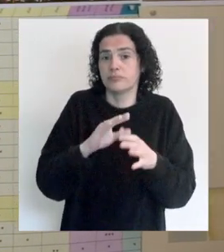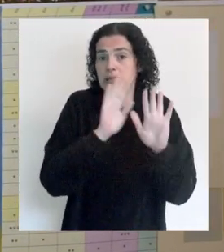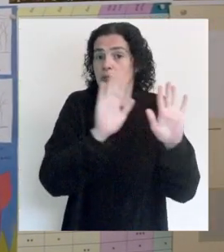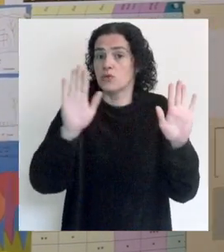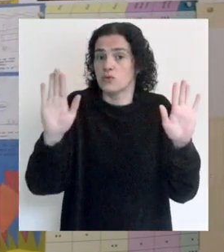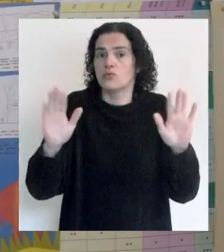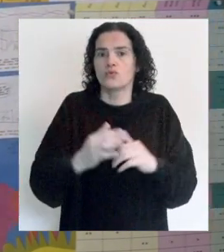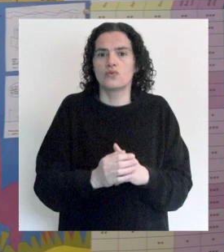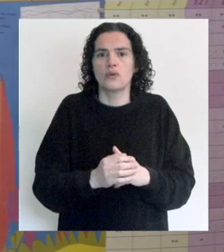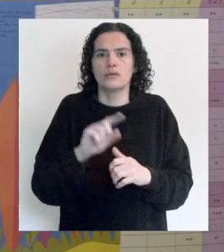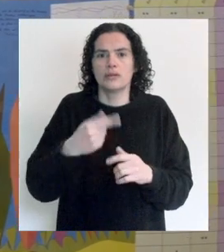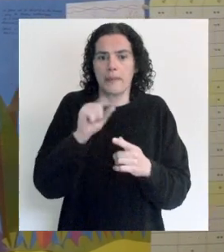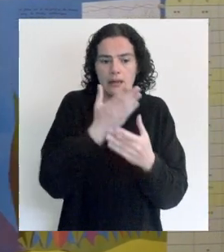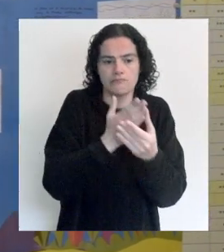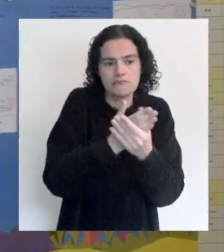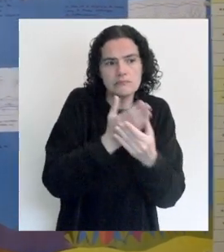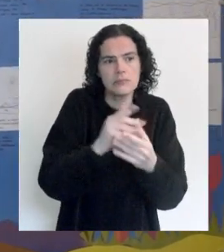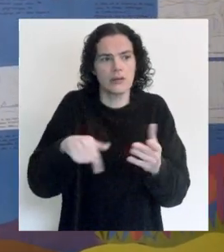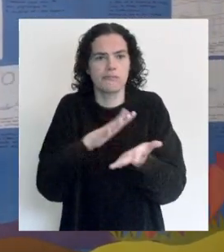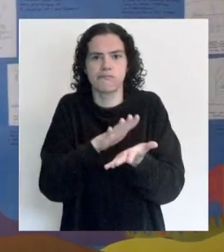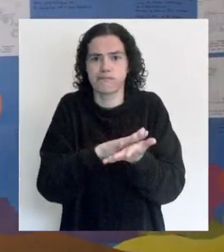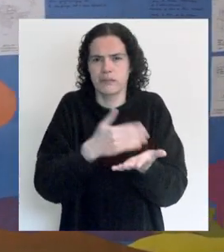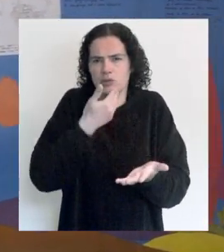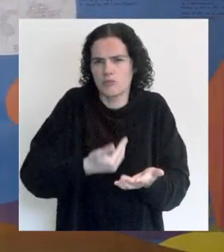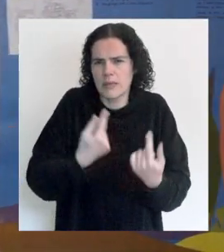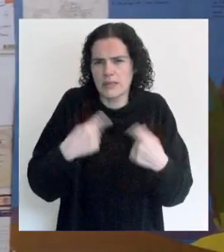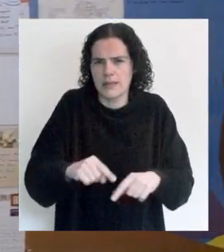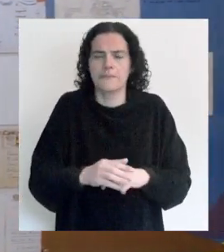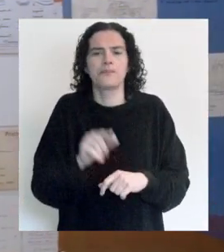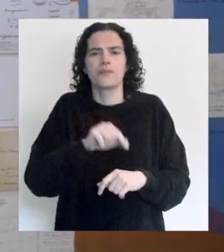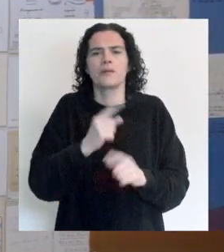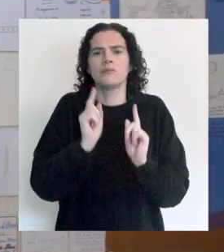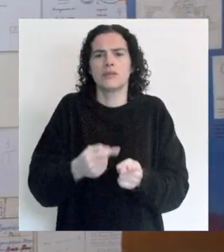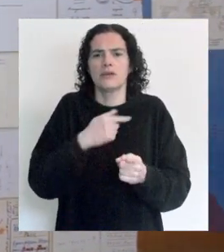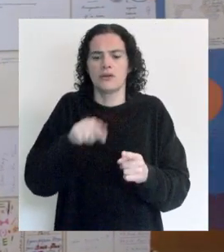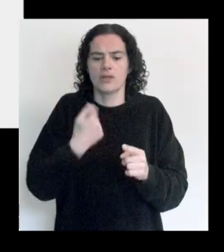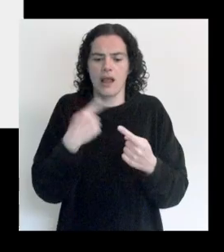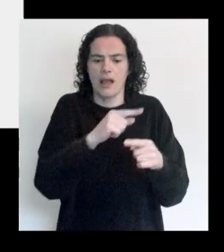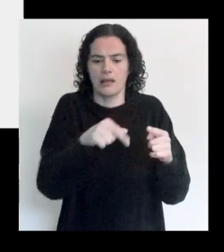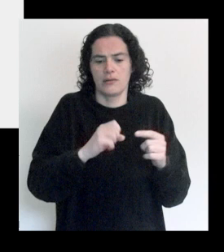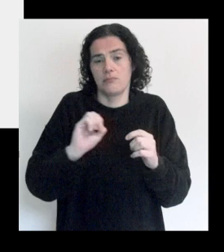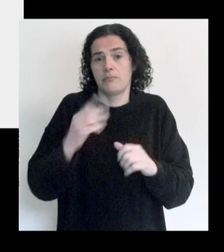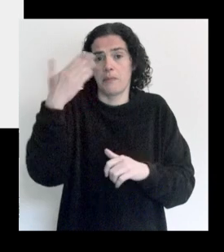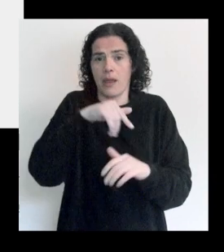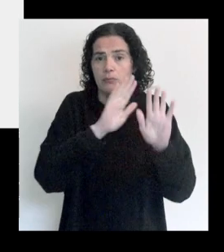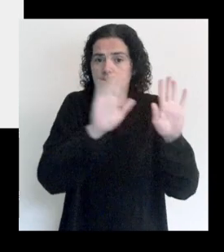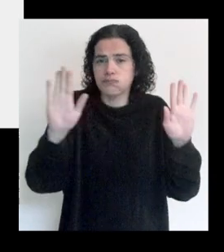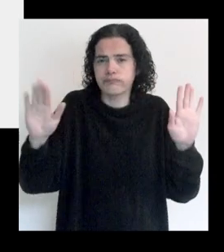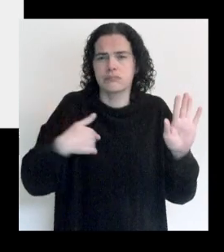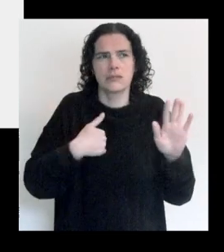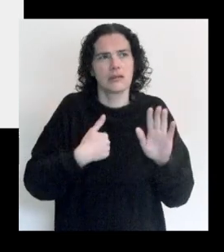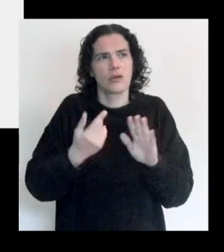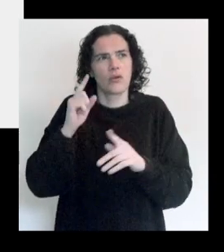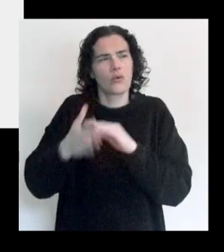of exhibitions as archives, as exhibitions, as publishing experiments. To begin with, we have the kitchen show. My first exhibition